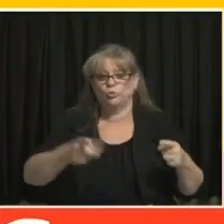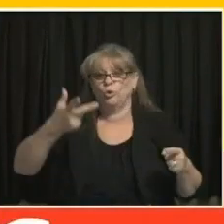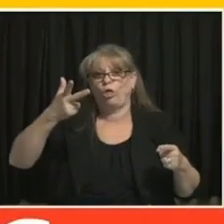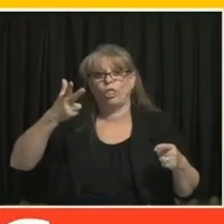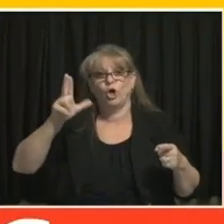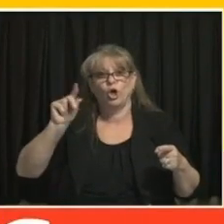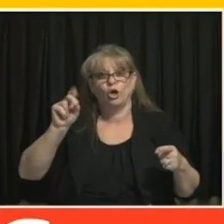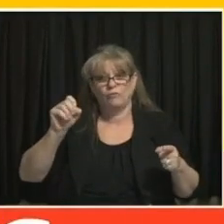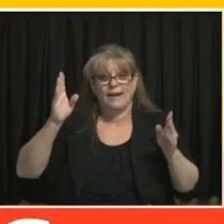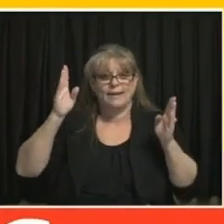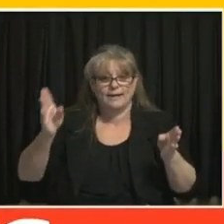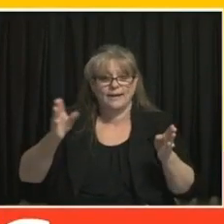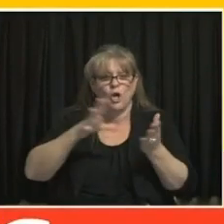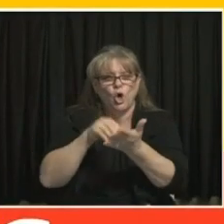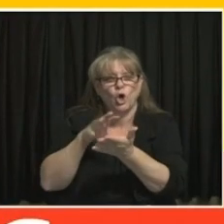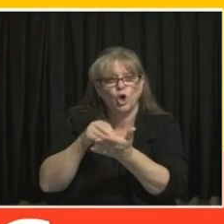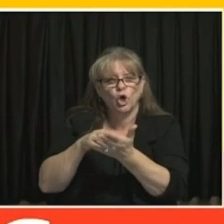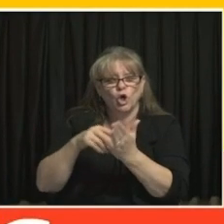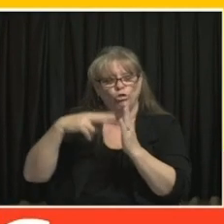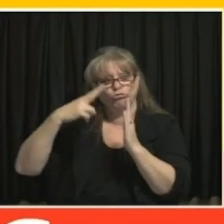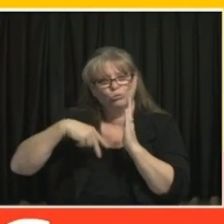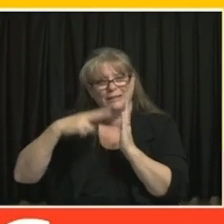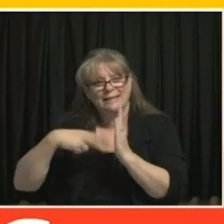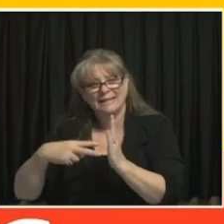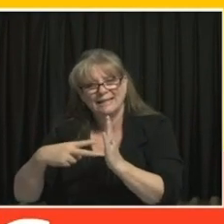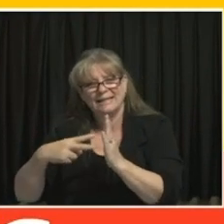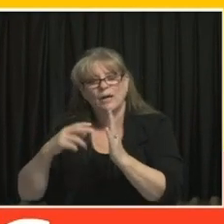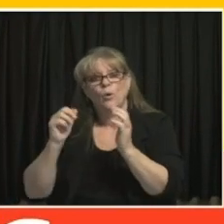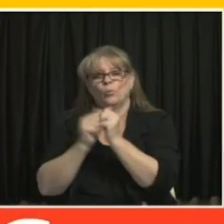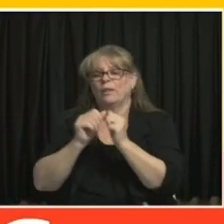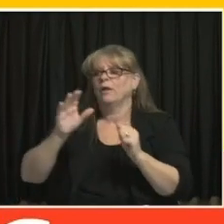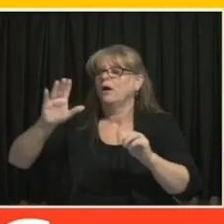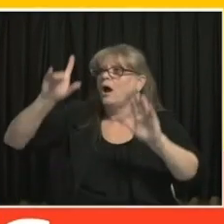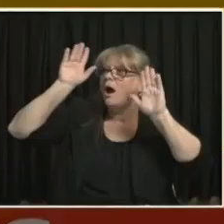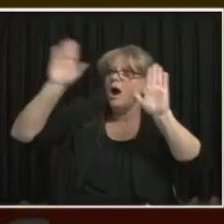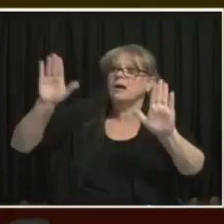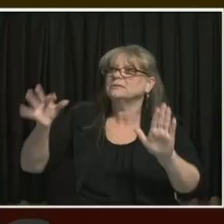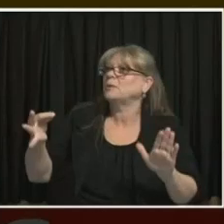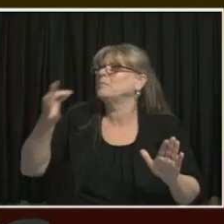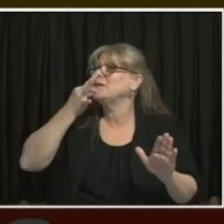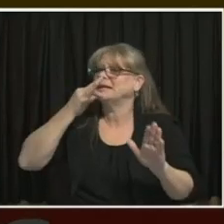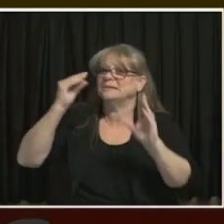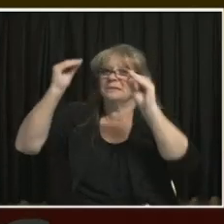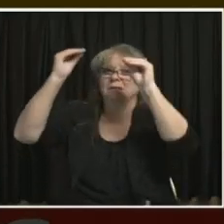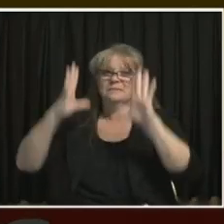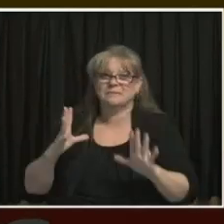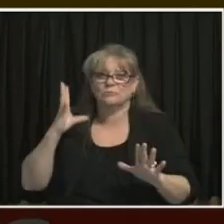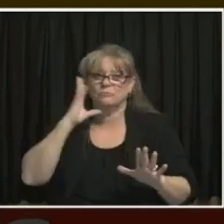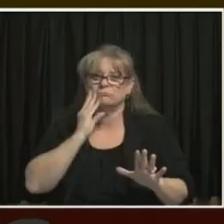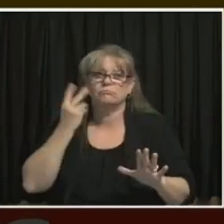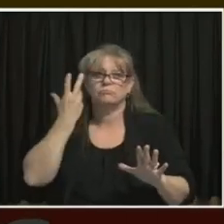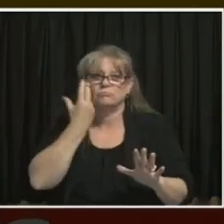with you. Read with me at home, weekday mornings at 8 on Rocky Mountain PBS.